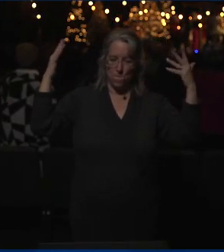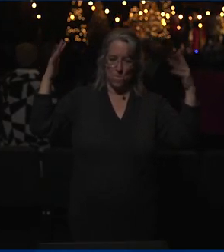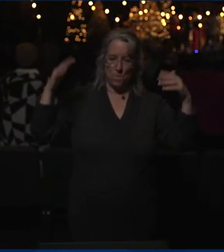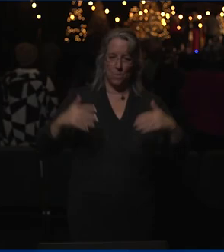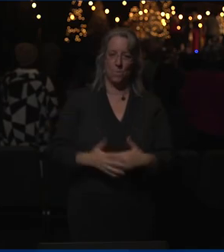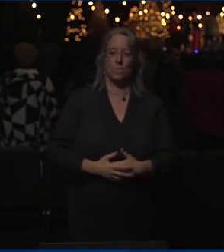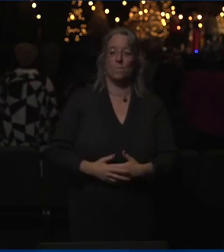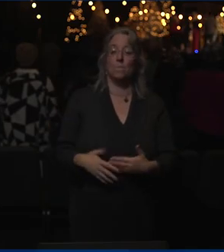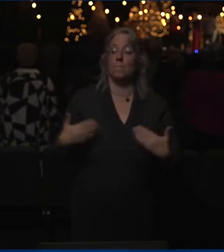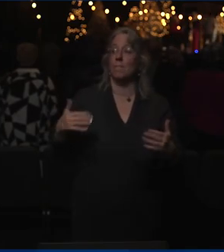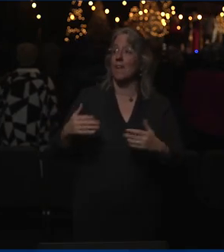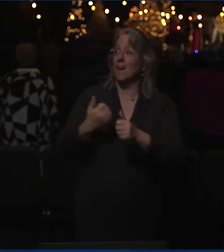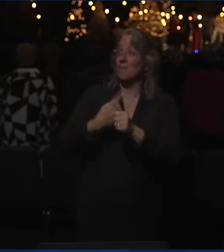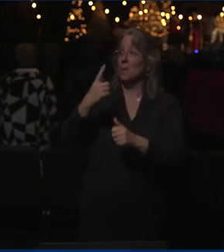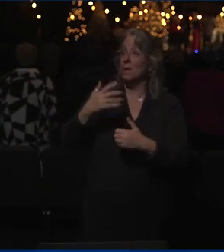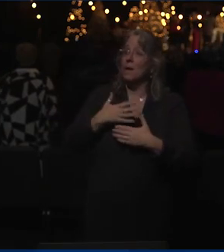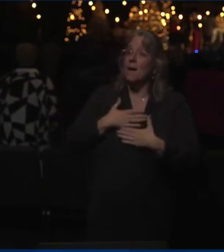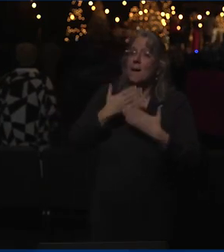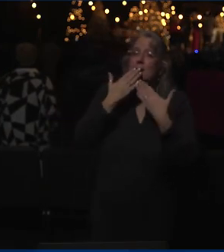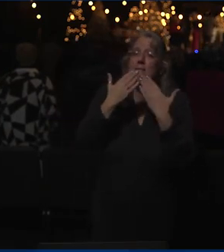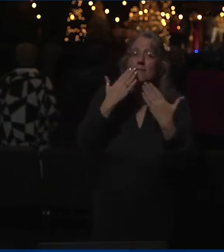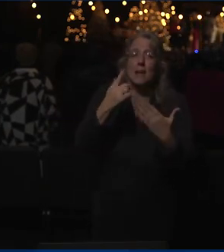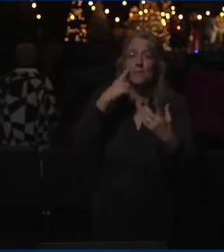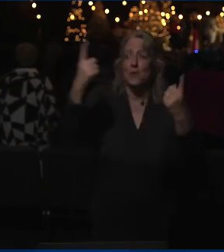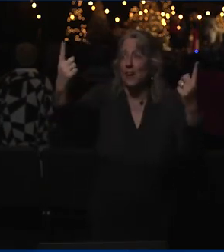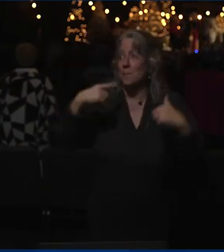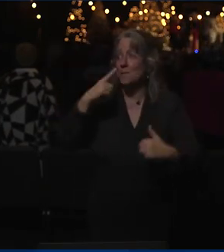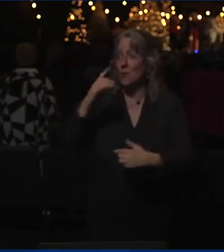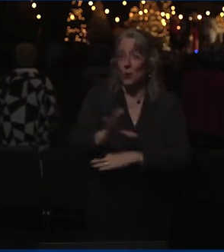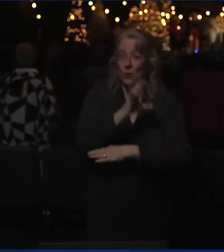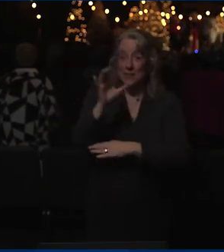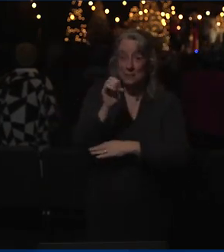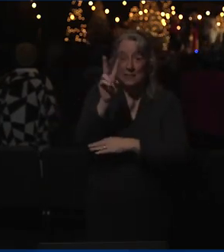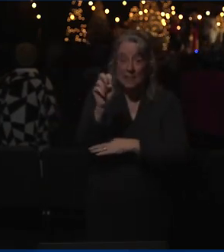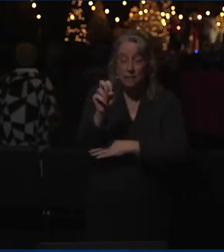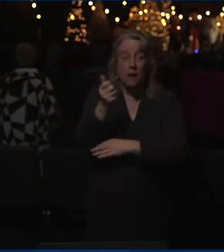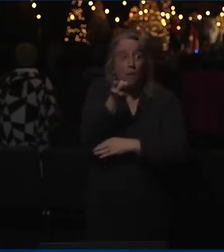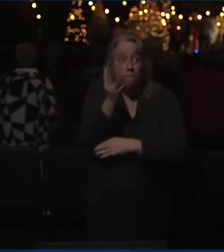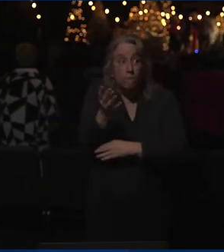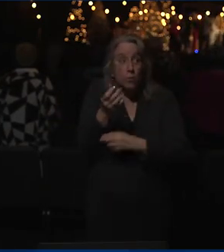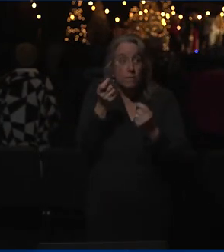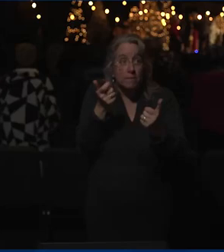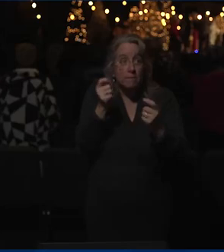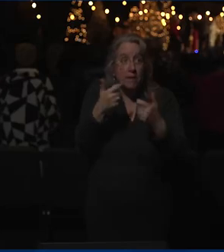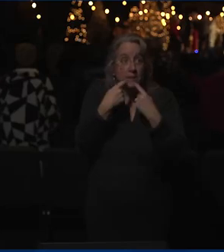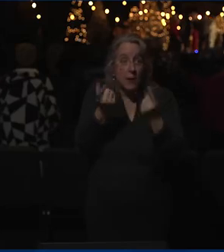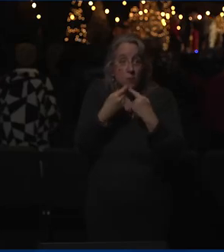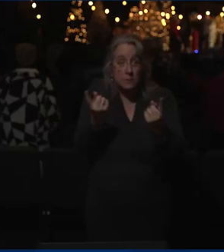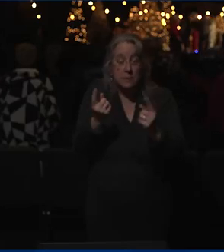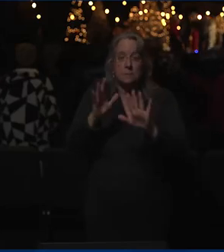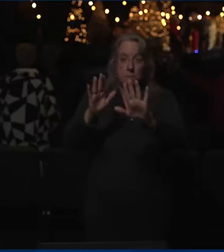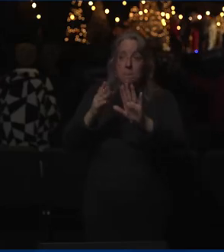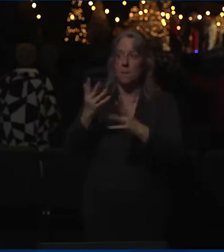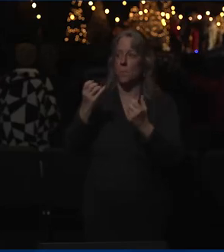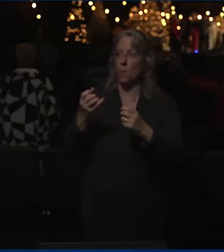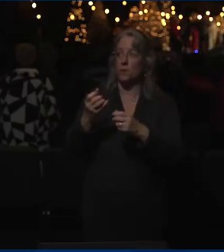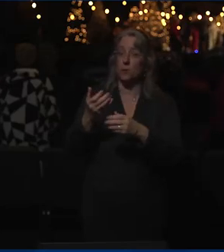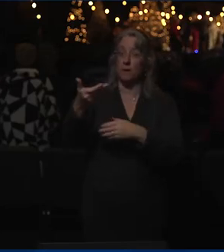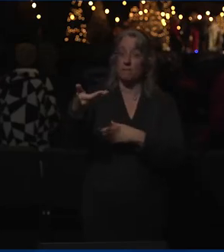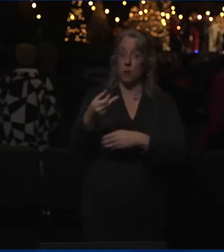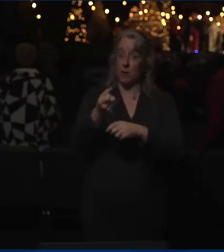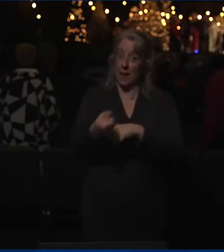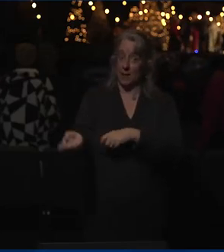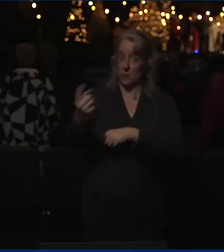Well, everyone, thank you so much for spending Christmas Eve with us. Just a few quick things before you go. We want to invite you next week. We have service at the